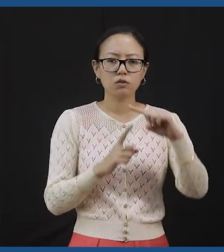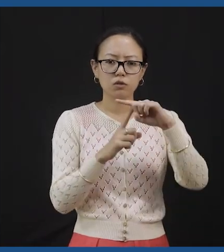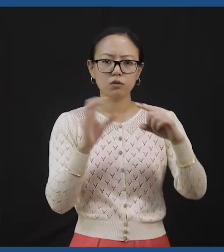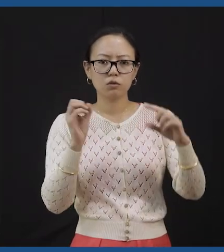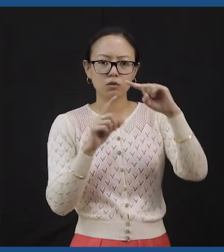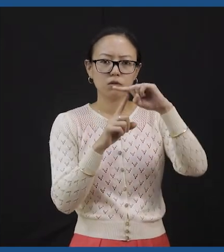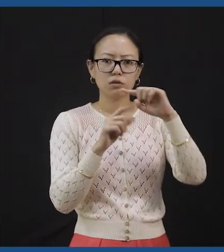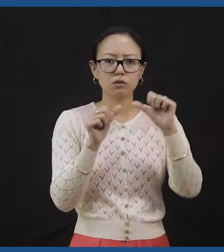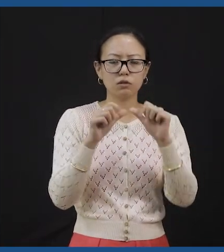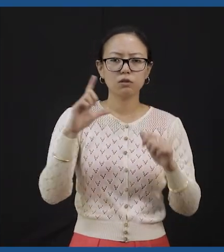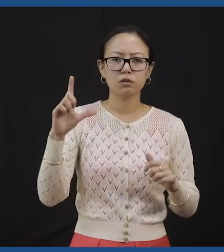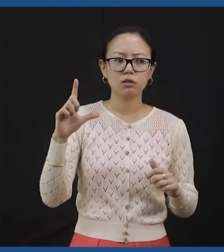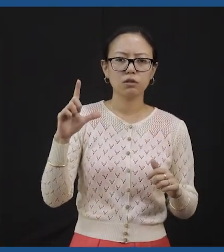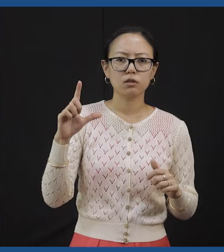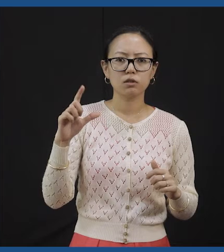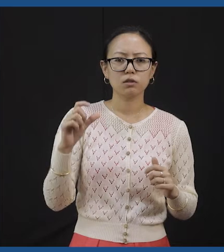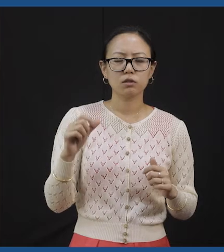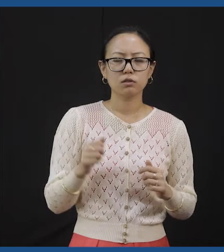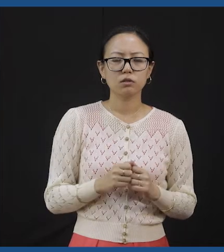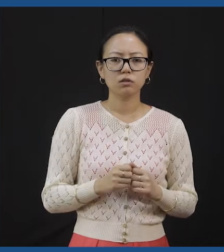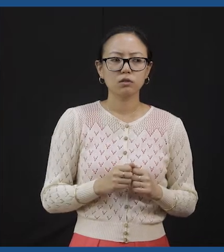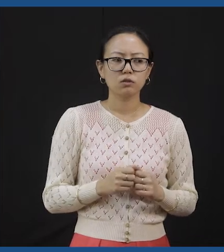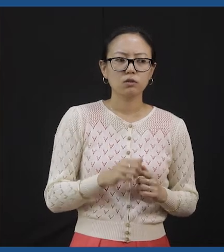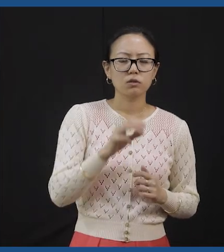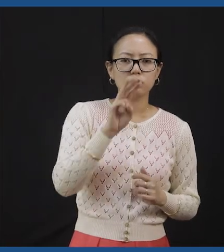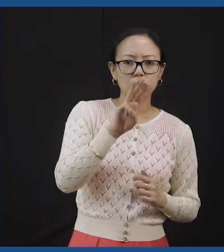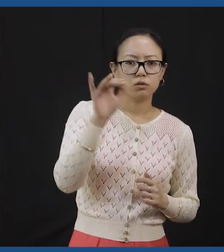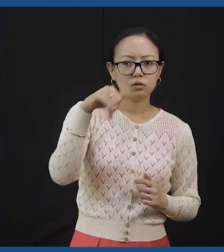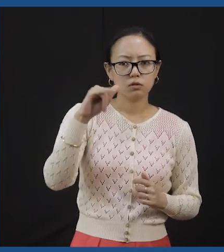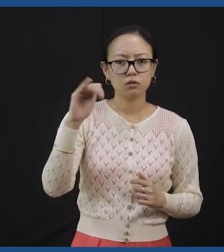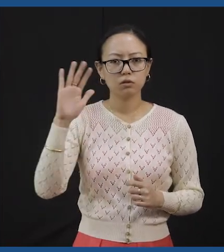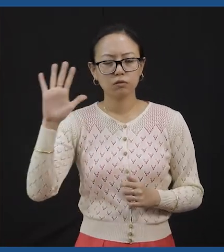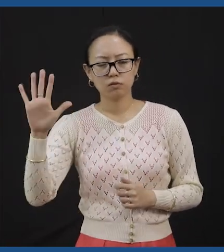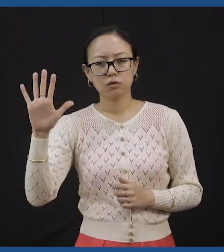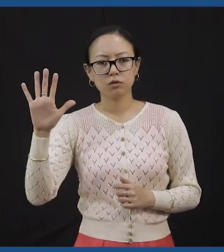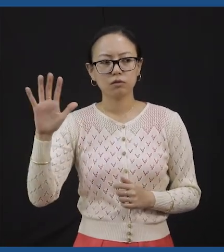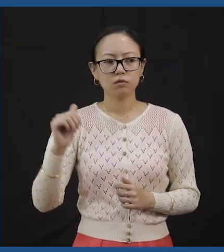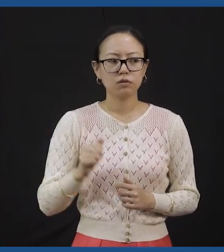Total number of students in the school is 365.